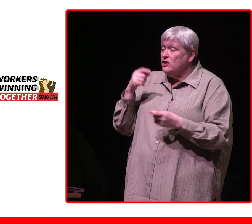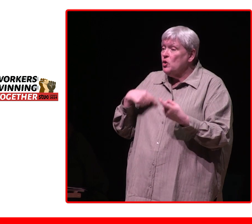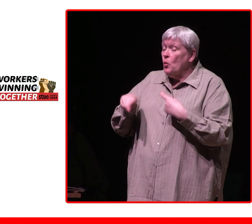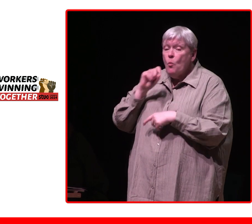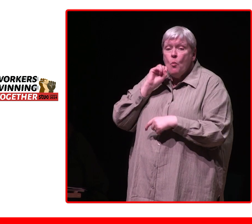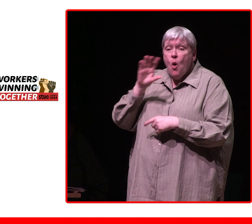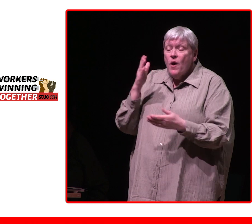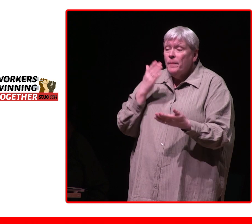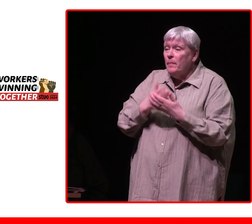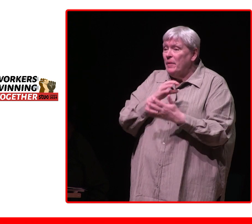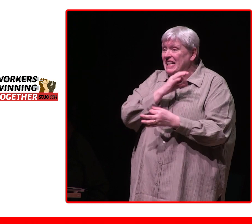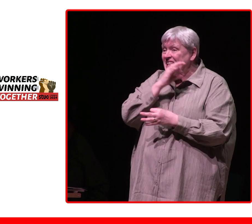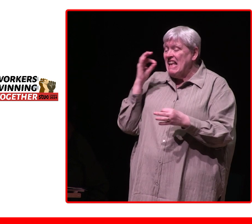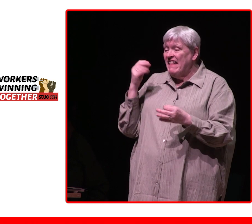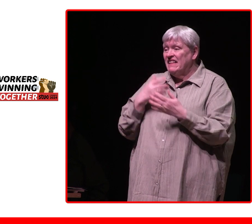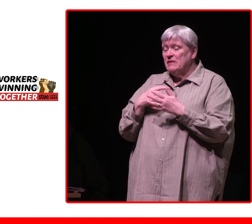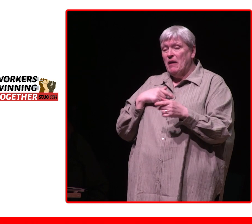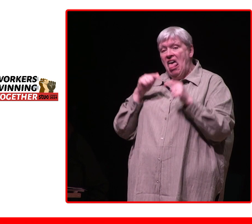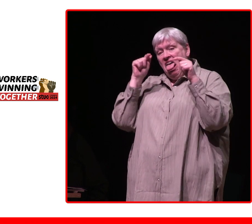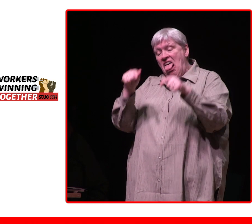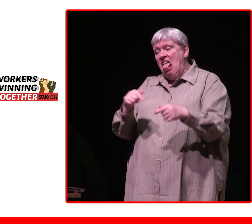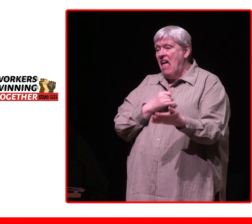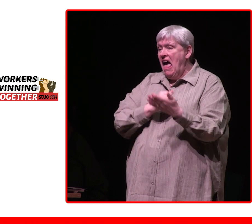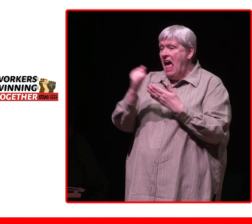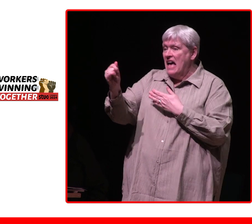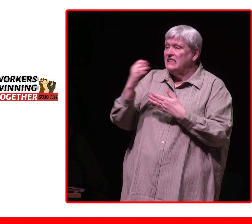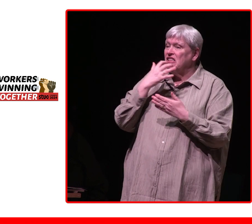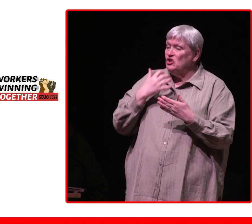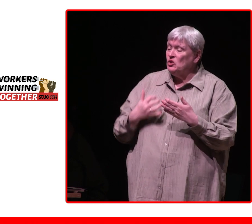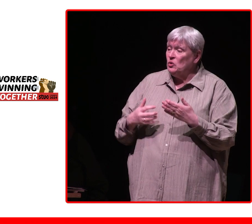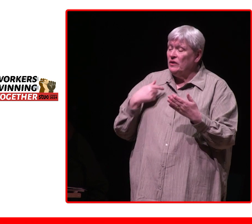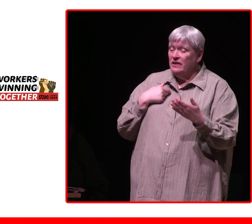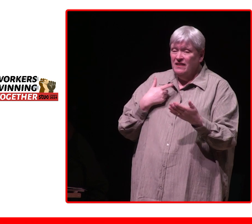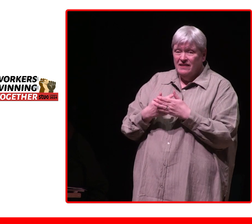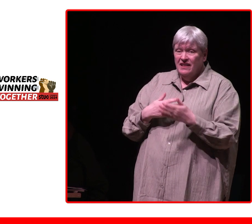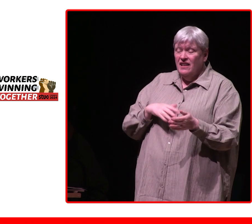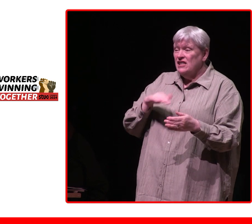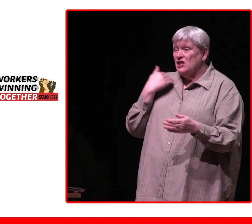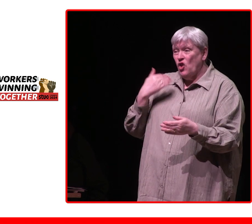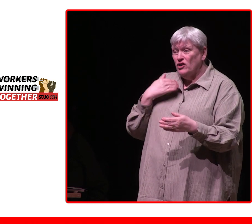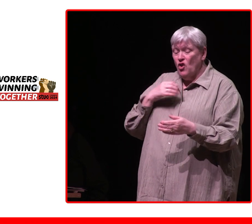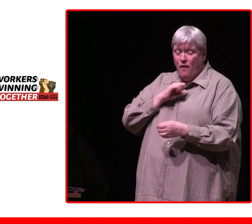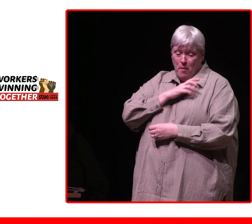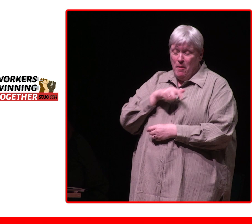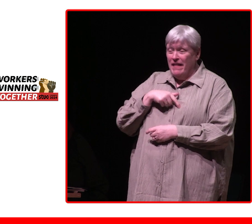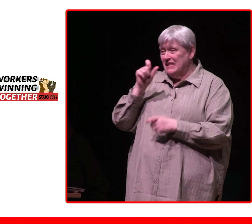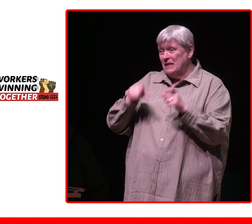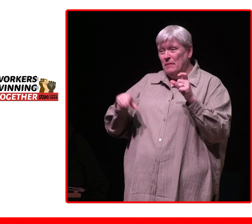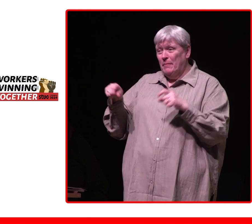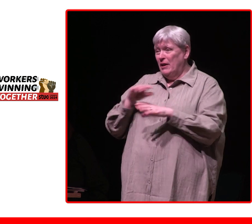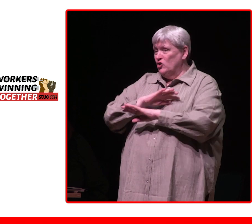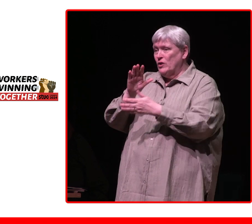be silenced by accusations of anti-Semitism. Calling out the slaughter of Palestinian people is